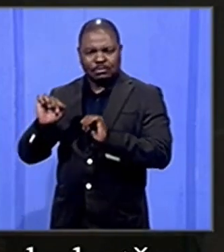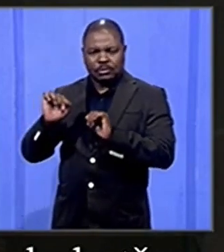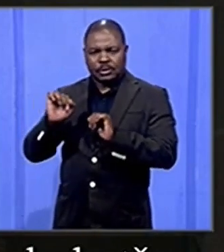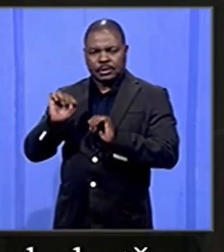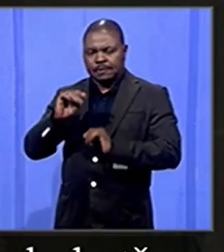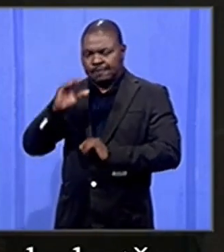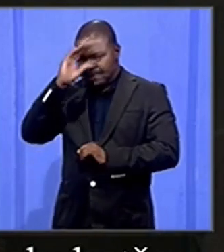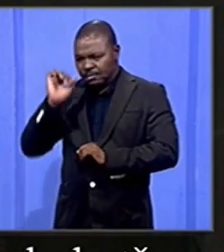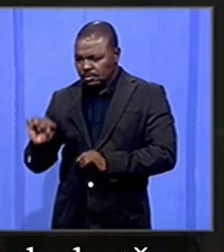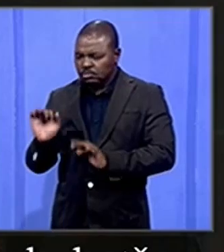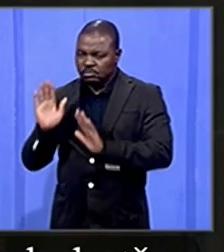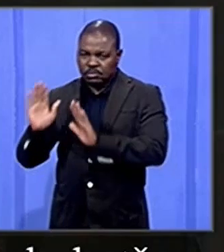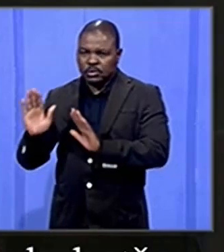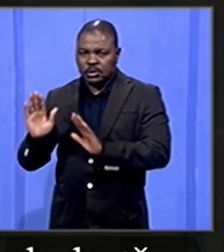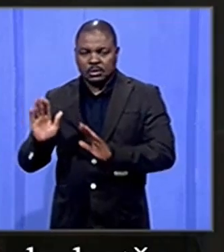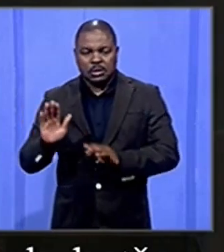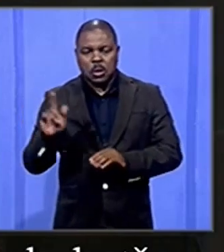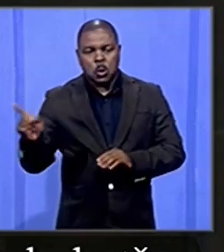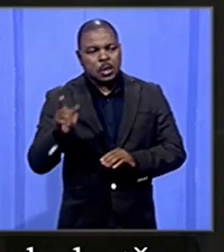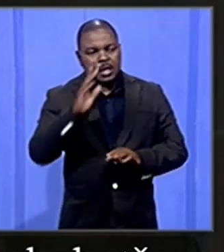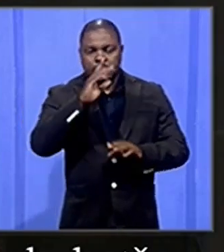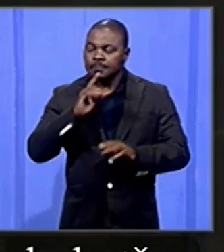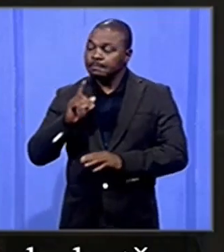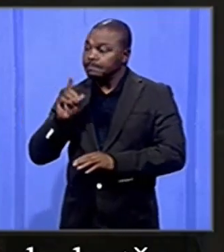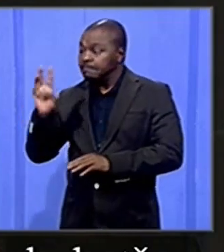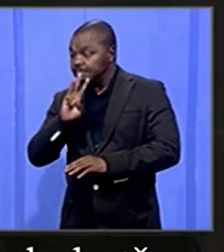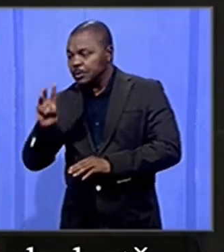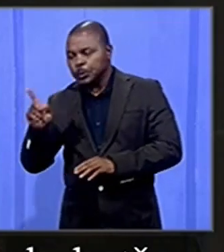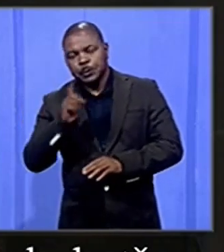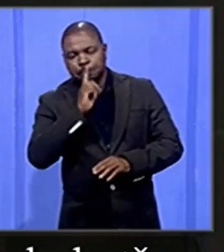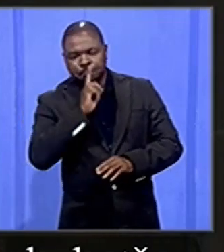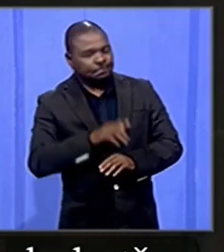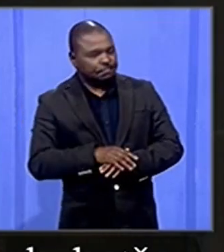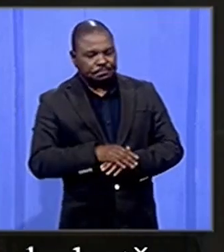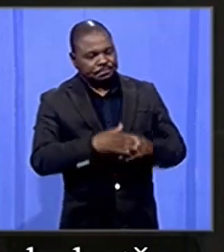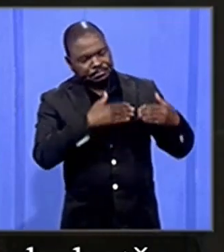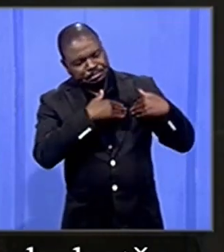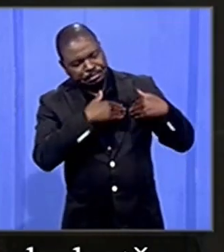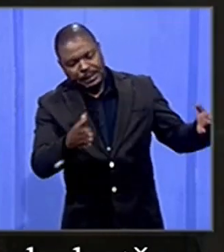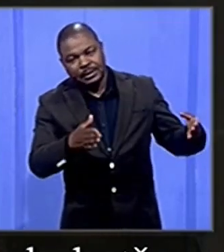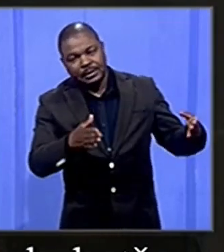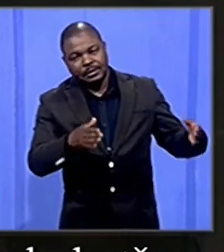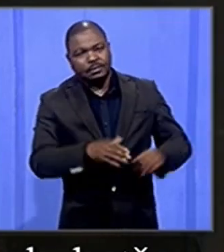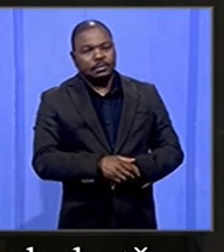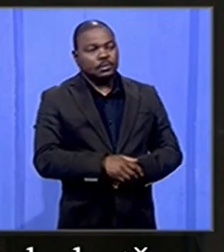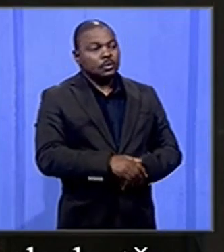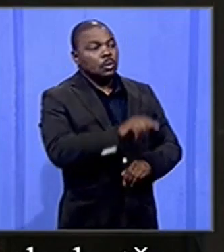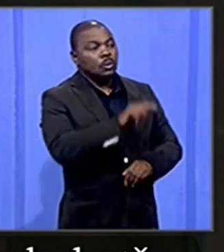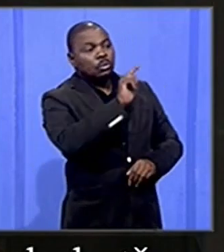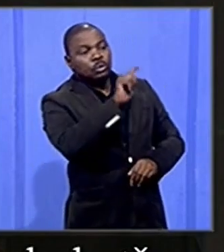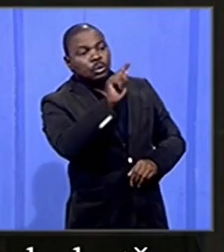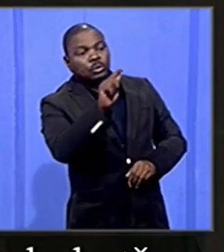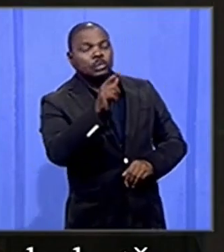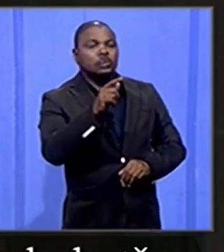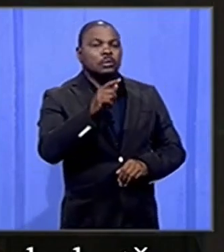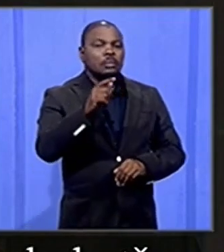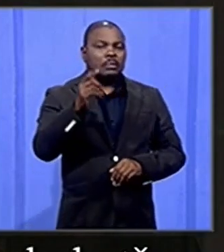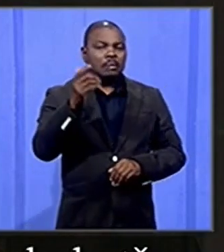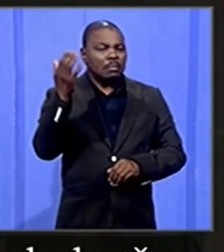he refused to be silenced. He was prepared to confront those who had once